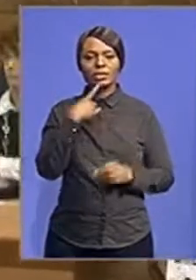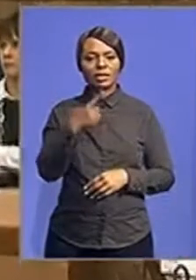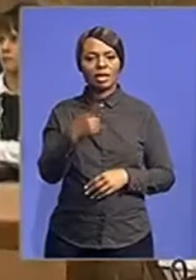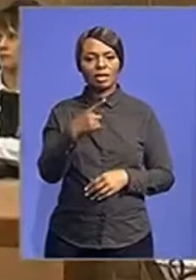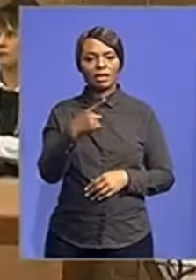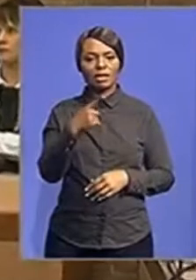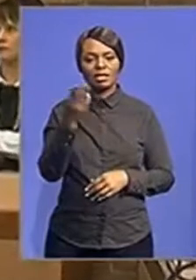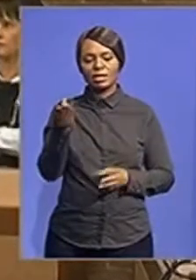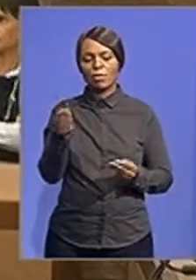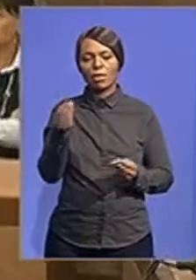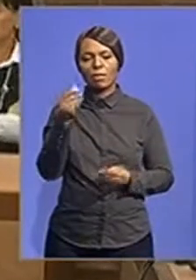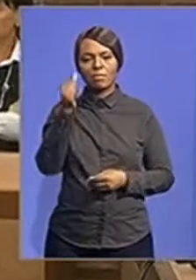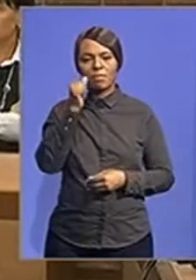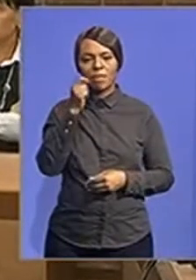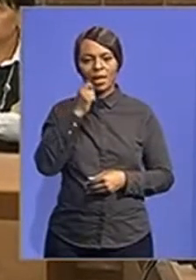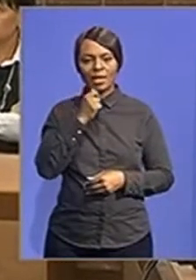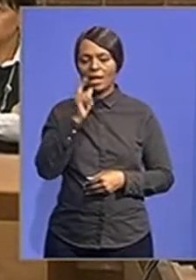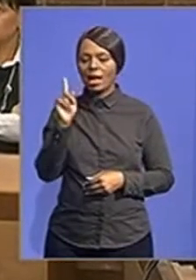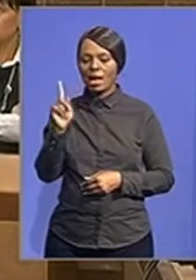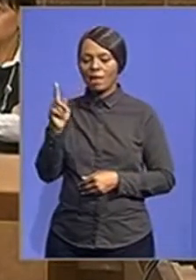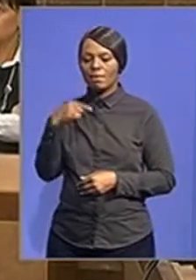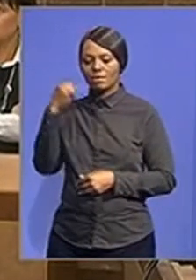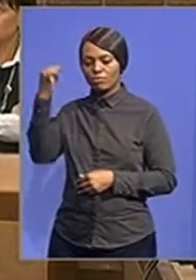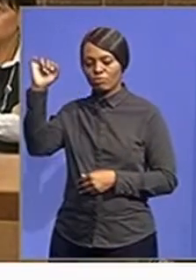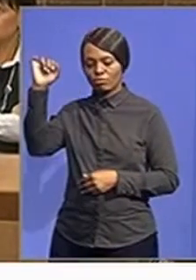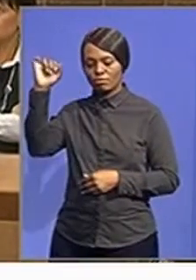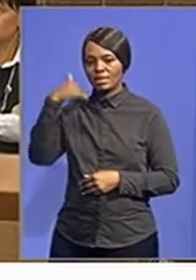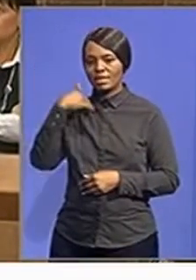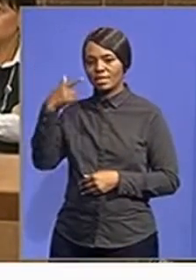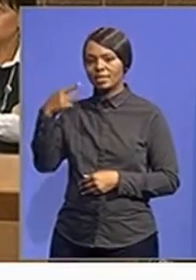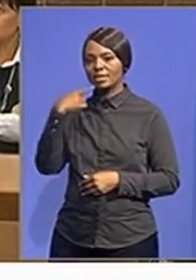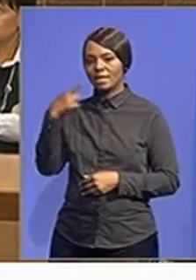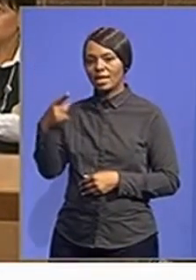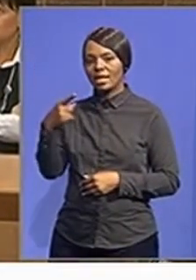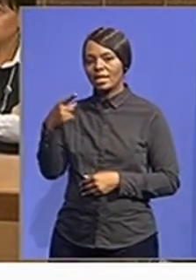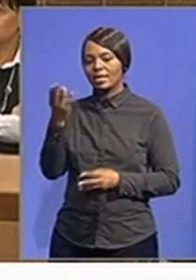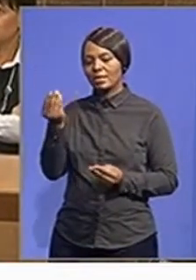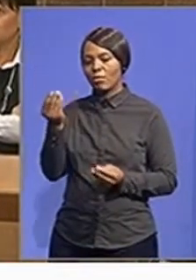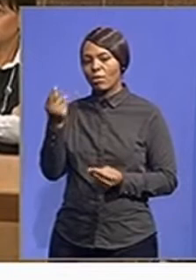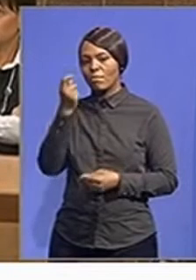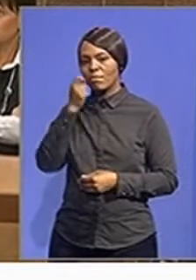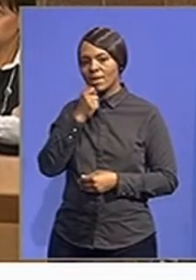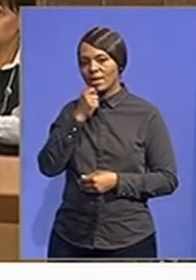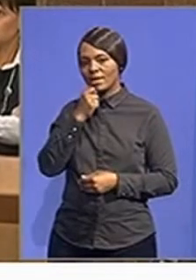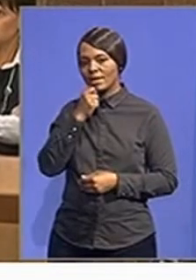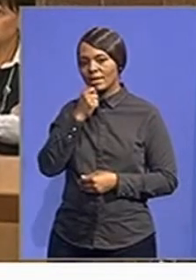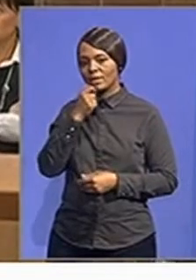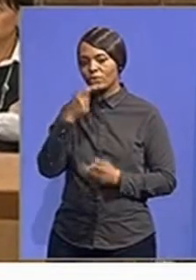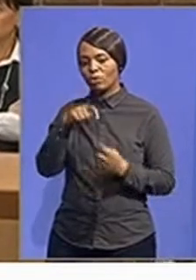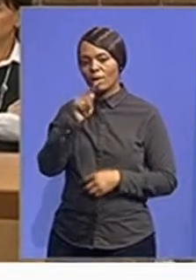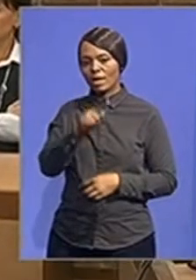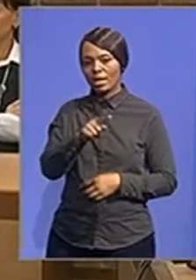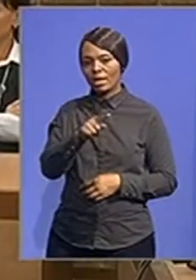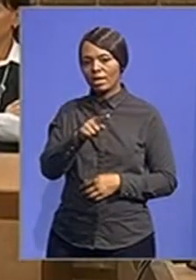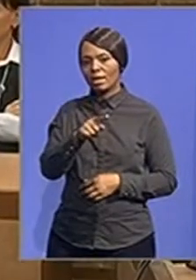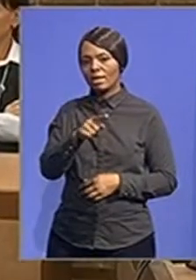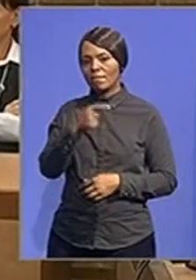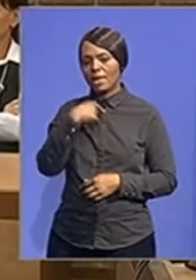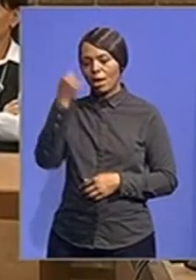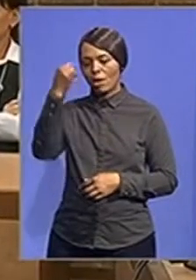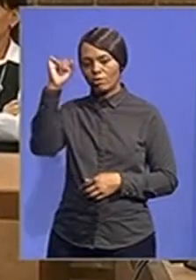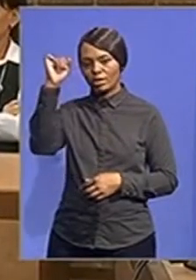I called the person a simple man. I said, "As a simple man, salt of the earth." That's what I said. You can play the record. I object